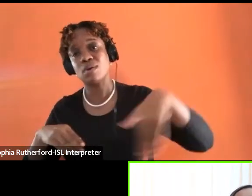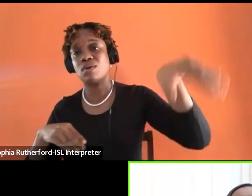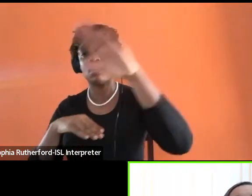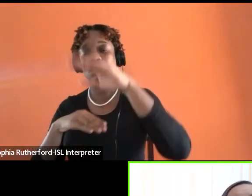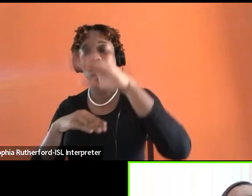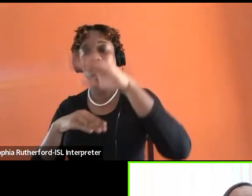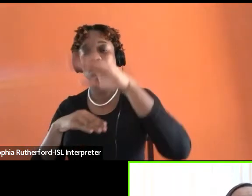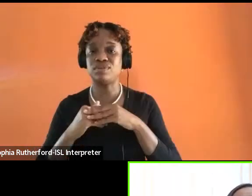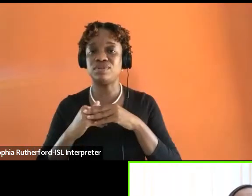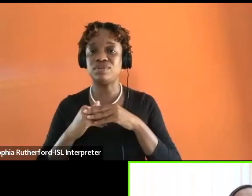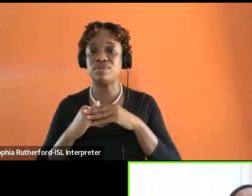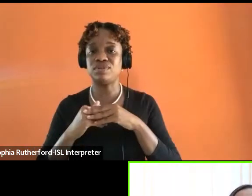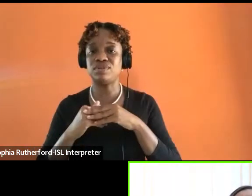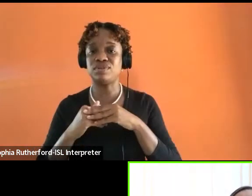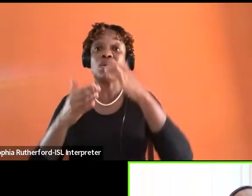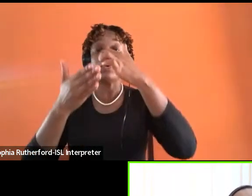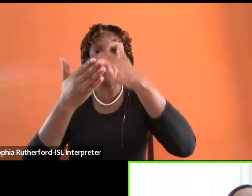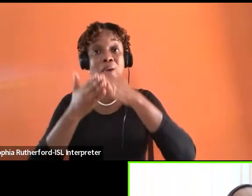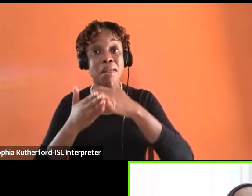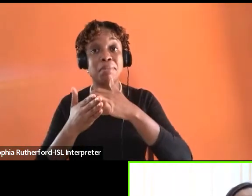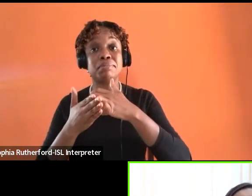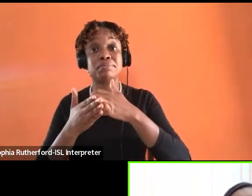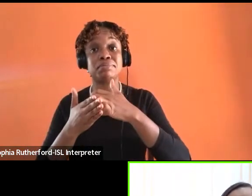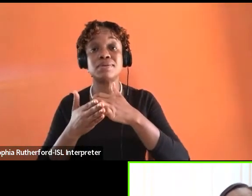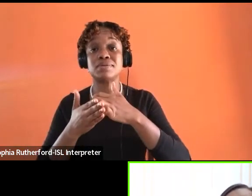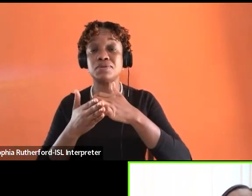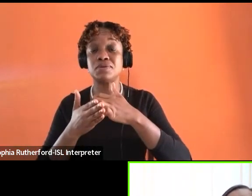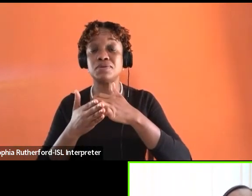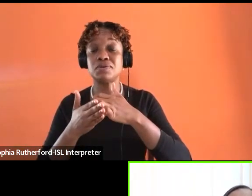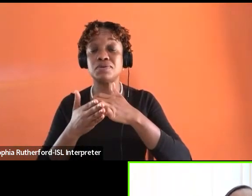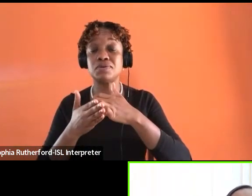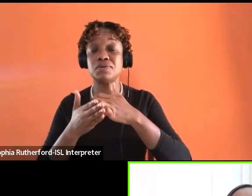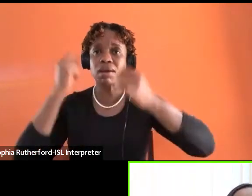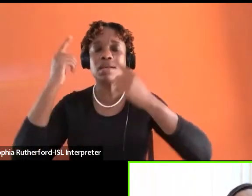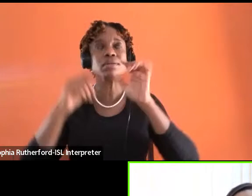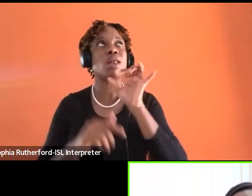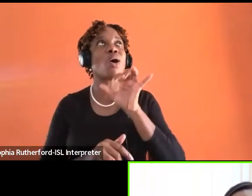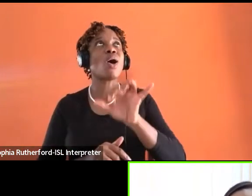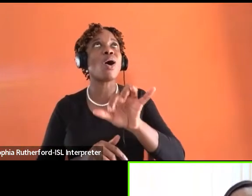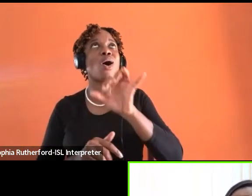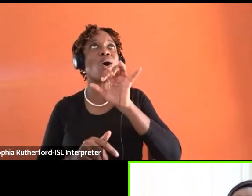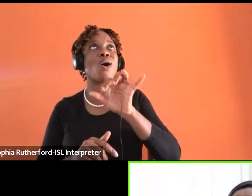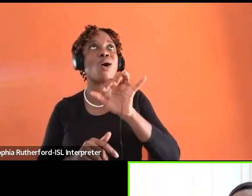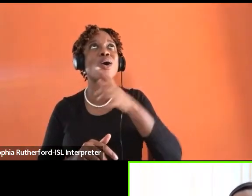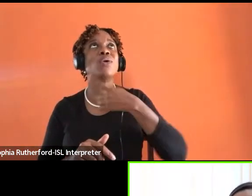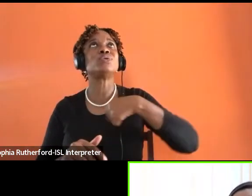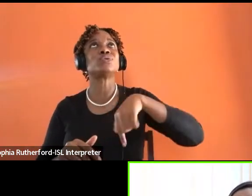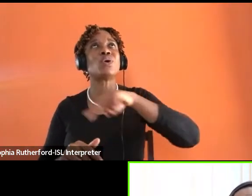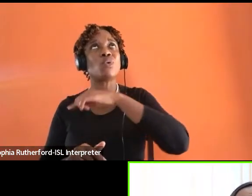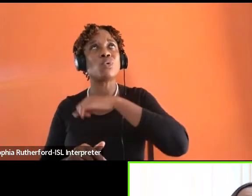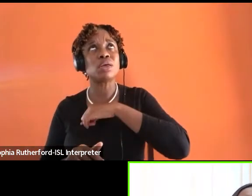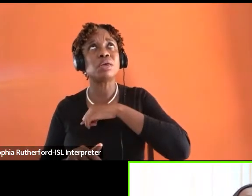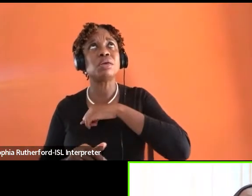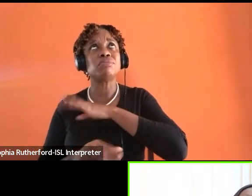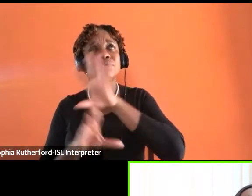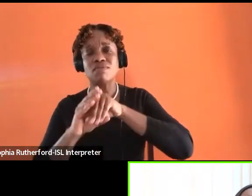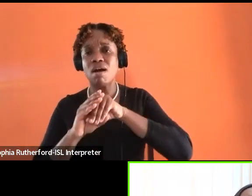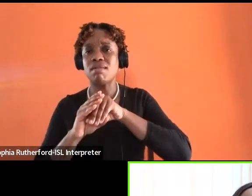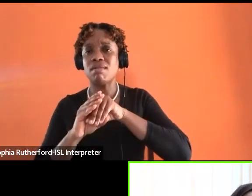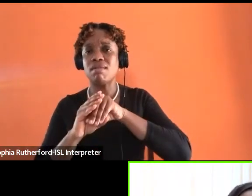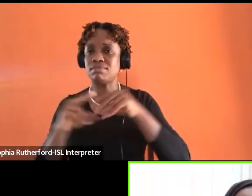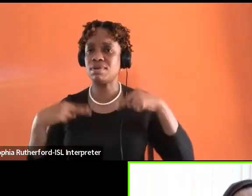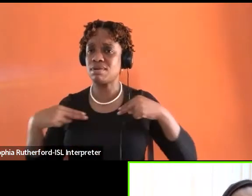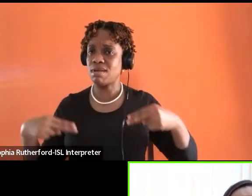opening up our eyes and our thoughts to how we in the health sector can ensure that we